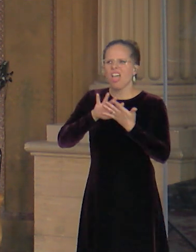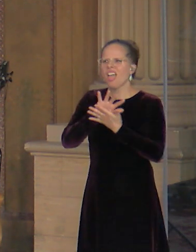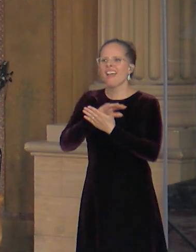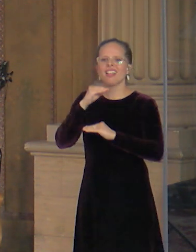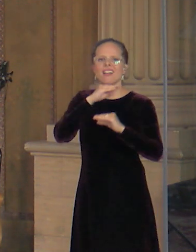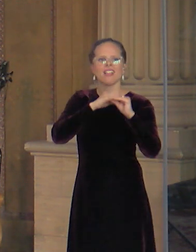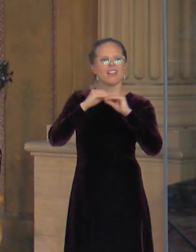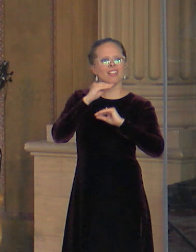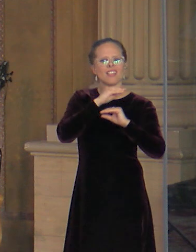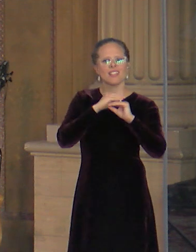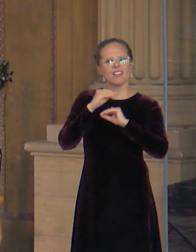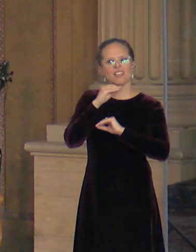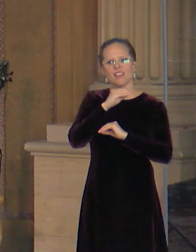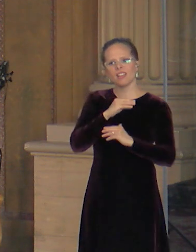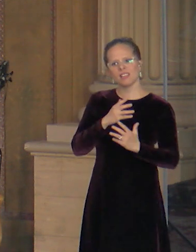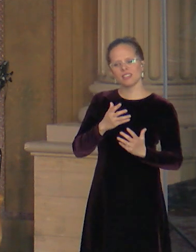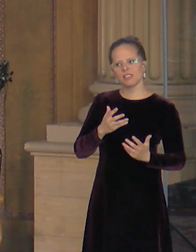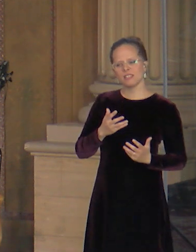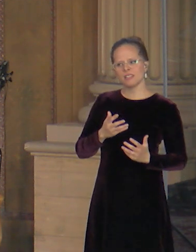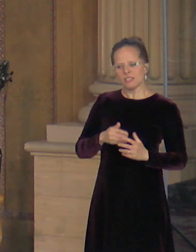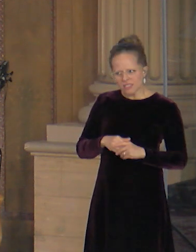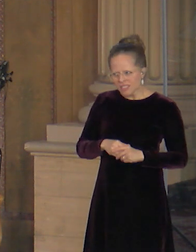about what God does and doesn't say